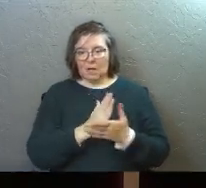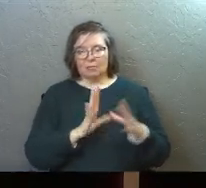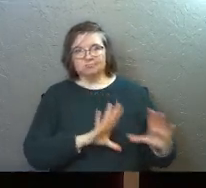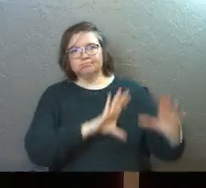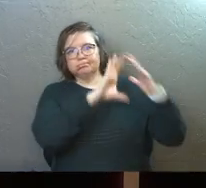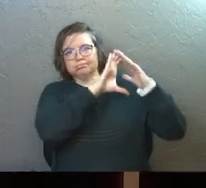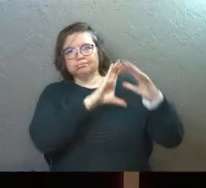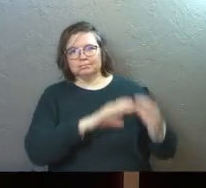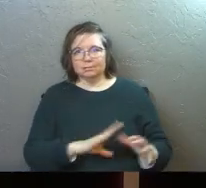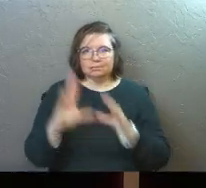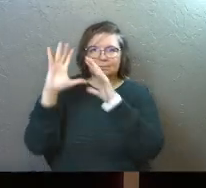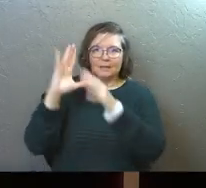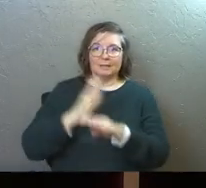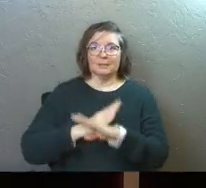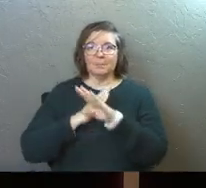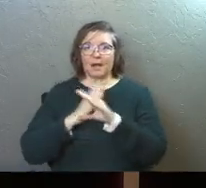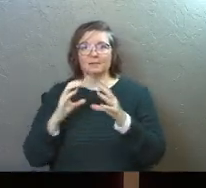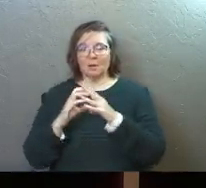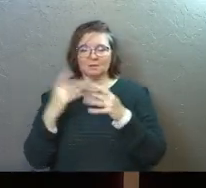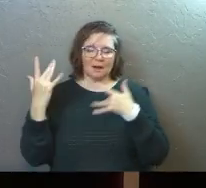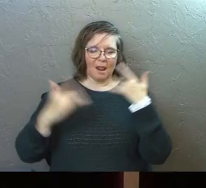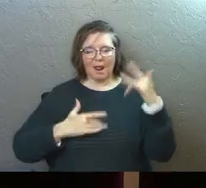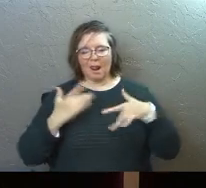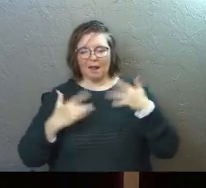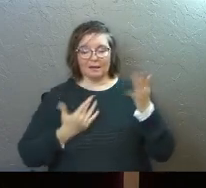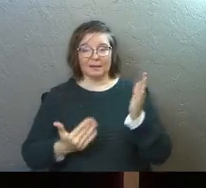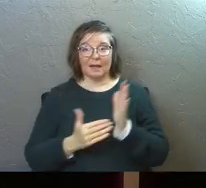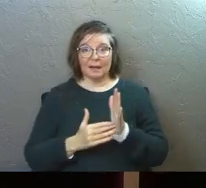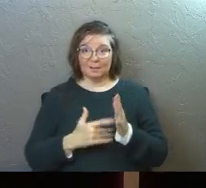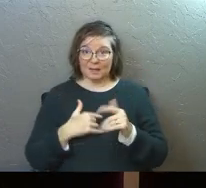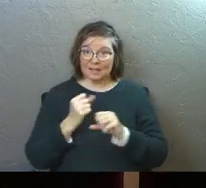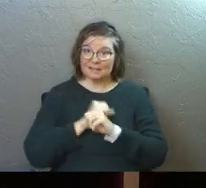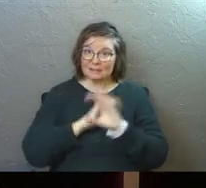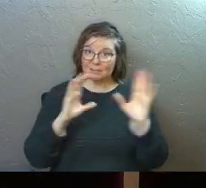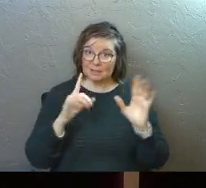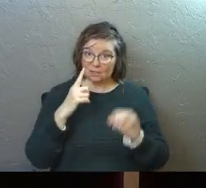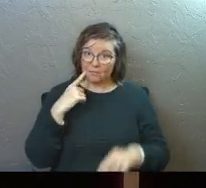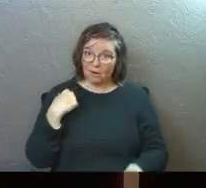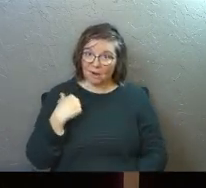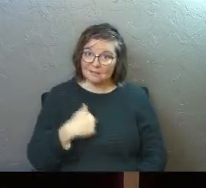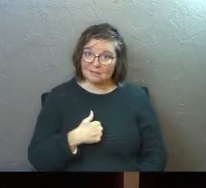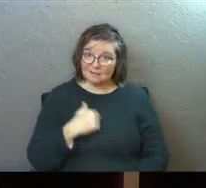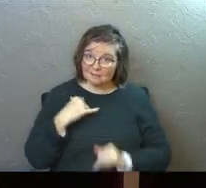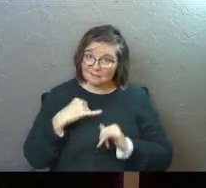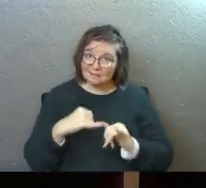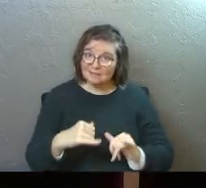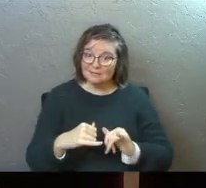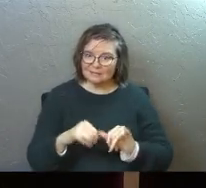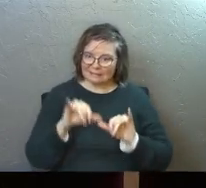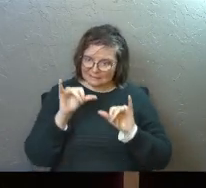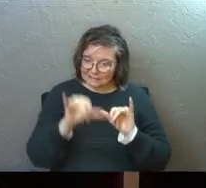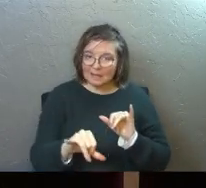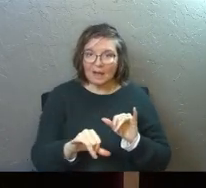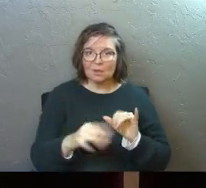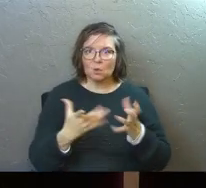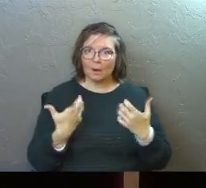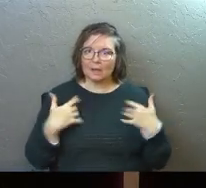few goals and she's back to, yeah. You know what I mean? She's going crazy. But is that not a picture of it for us? Stay in